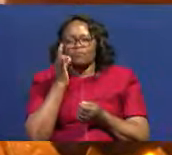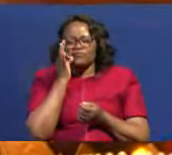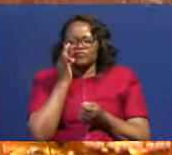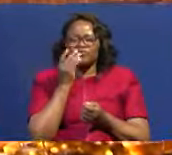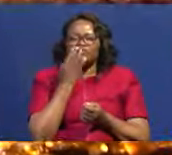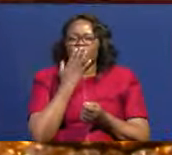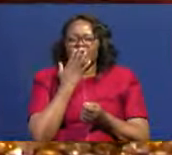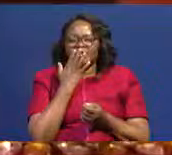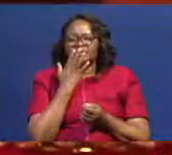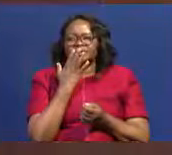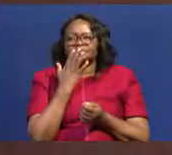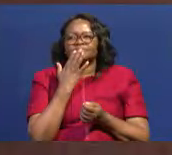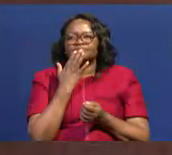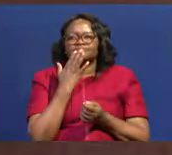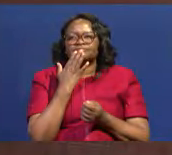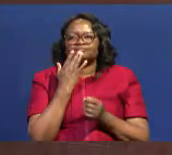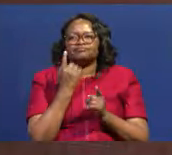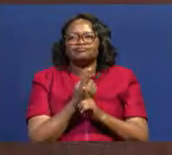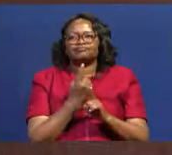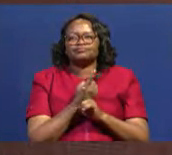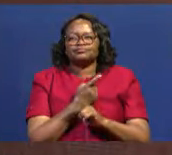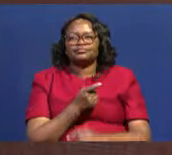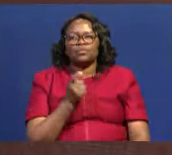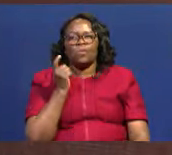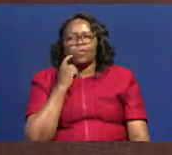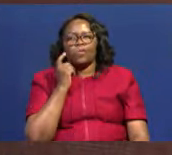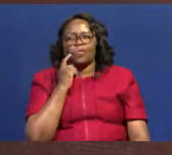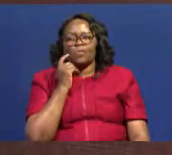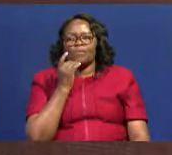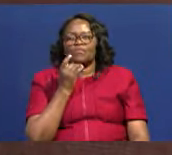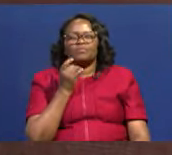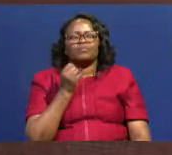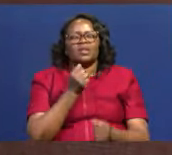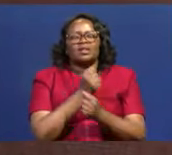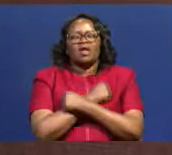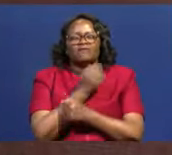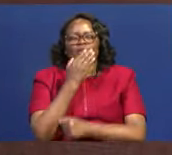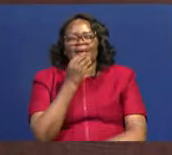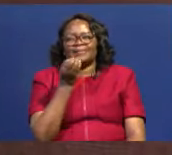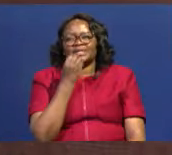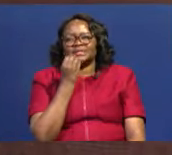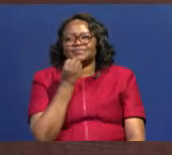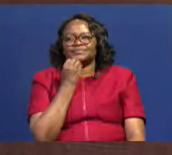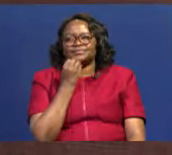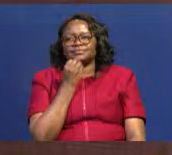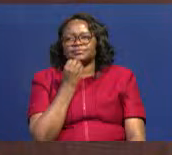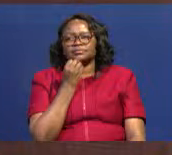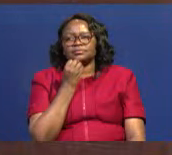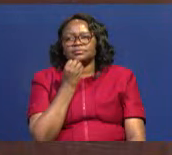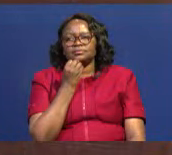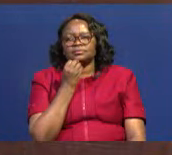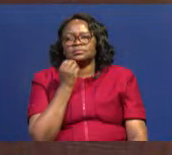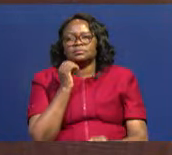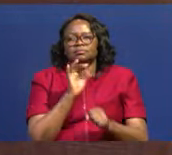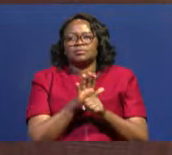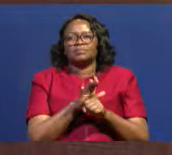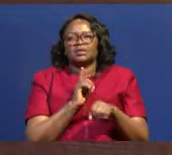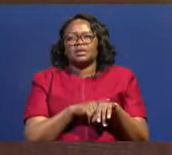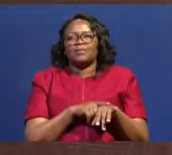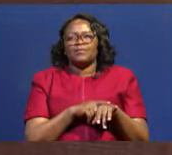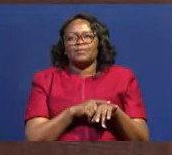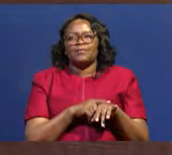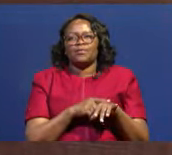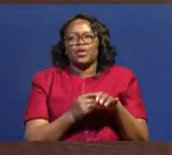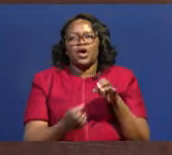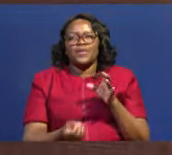flowers in reverence. The sweets are my favorite because I get to eat. So usually we create